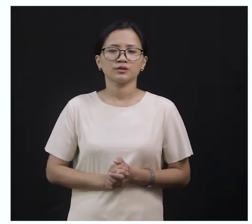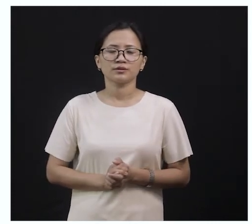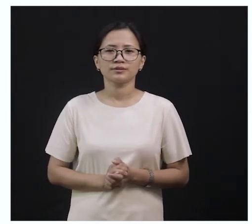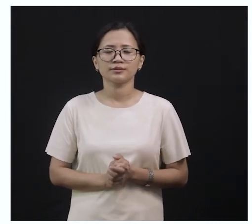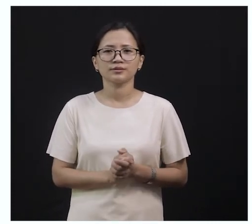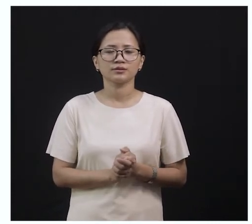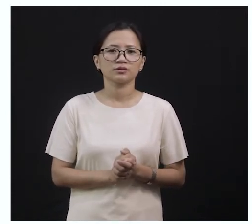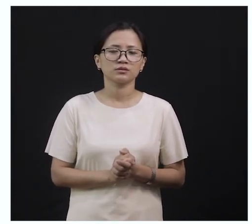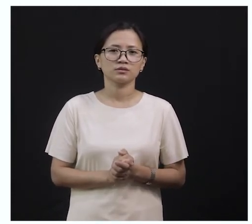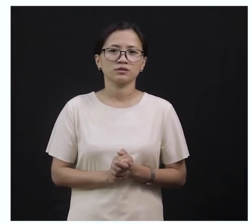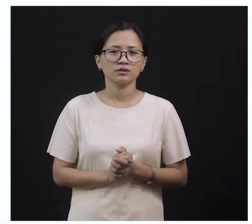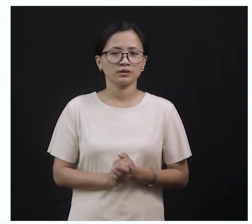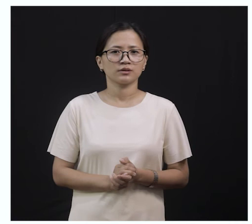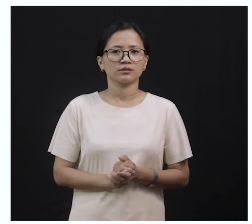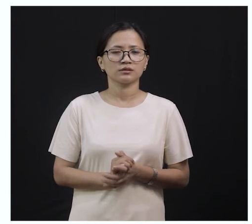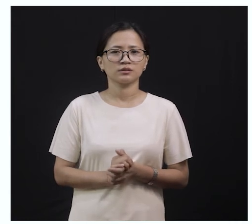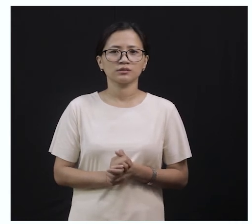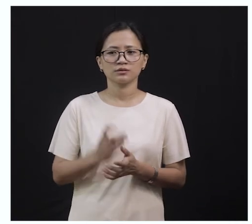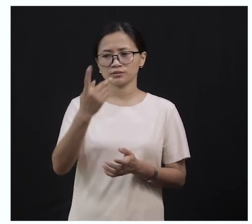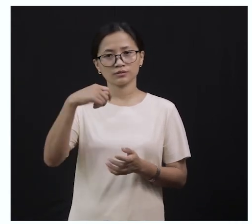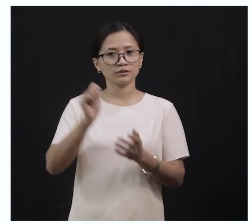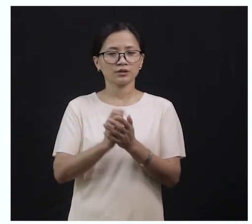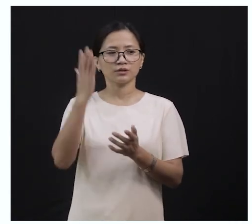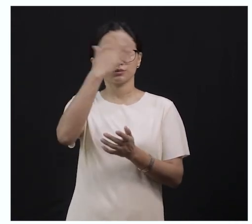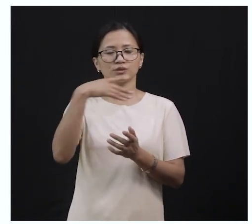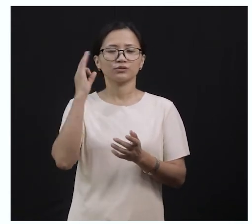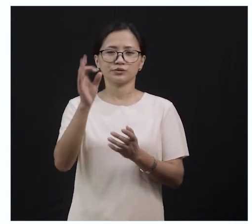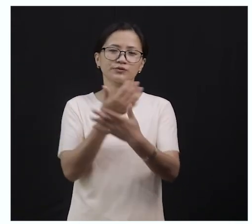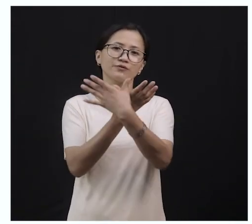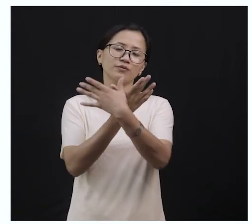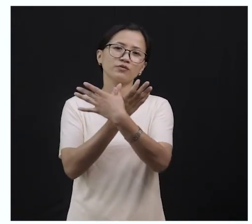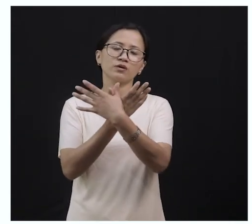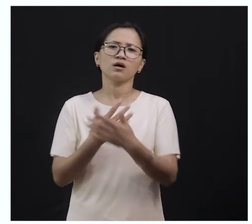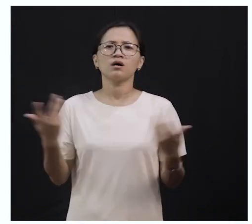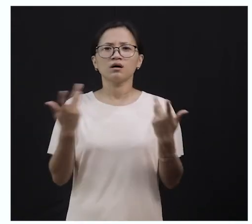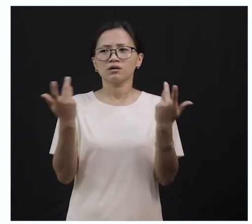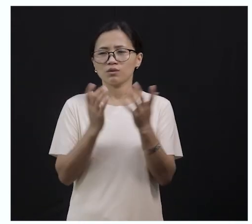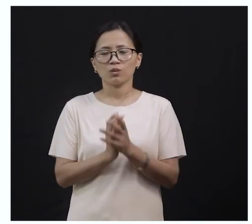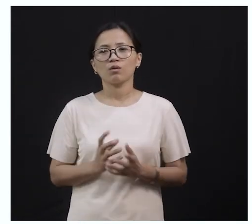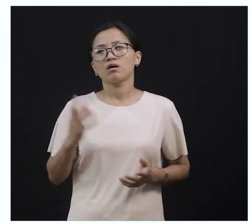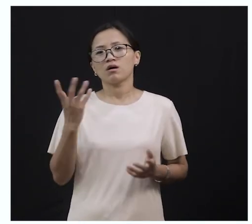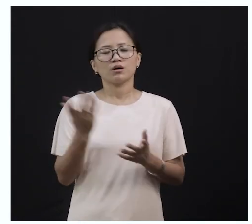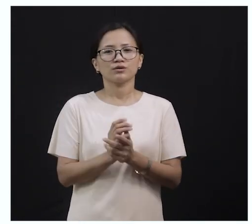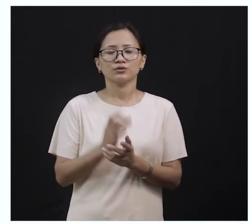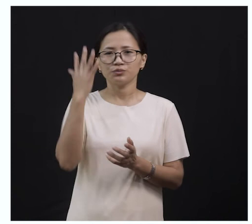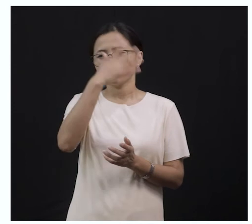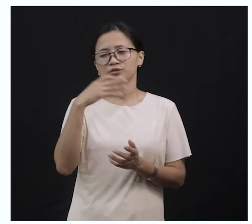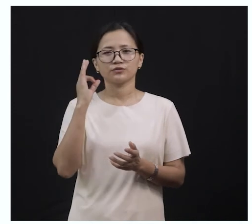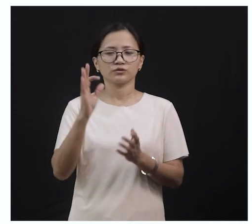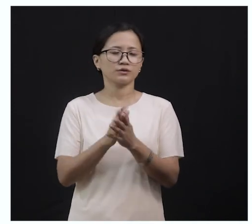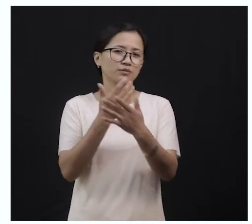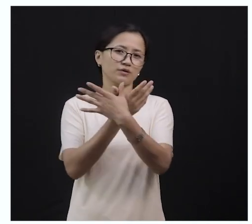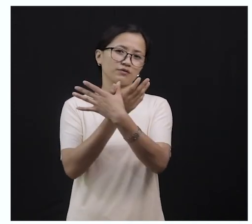properly. We have also learned the beauty of butterfly, how beautiful a butterfly is, and not only